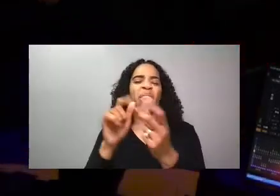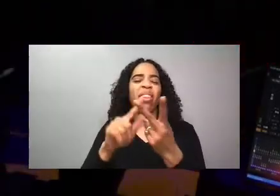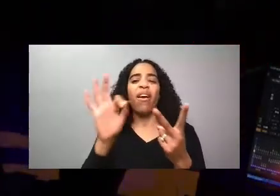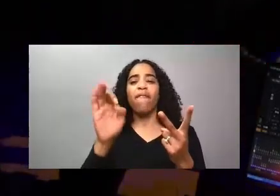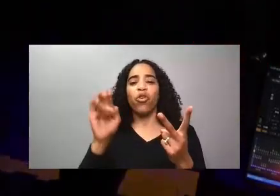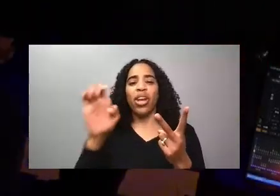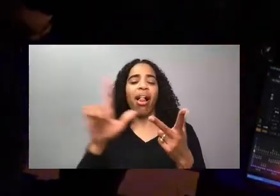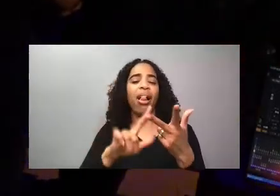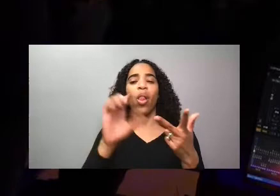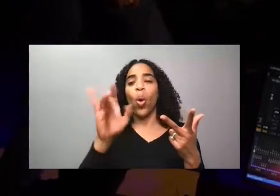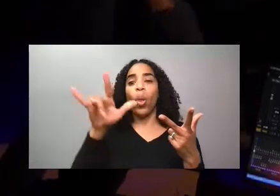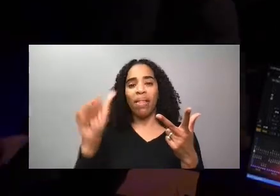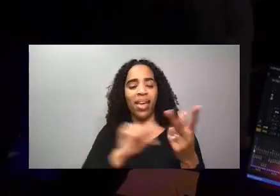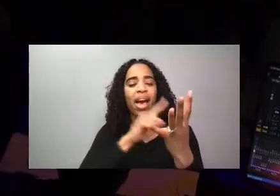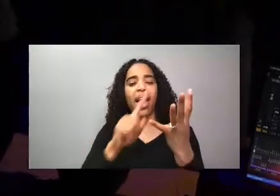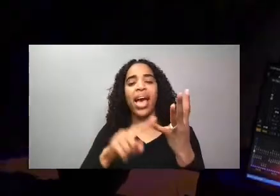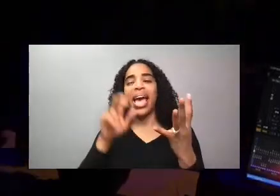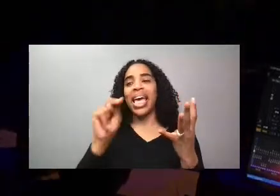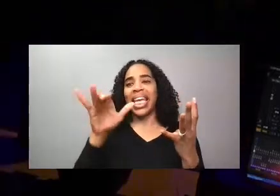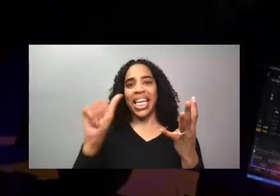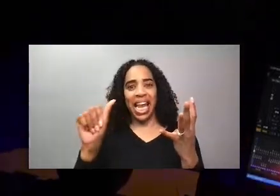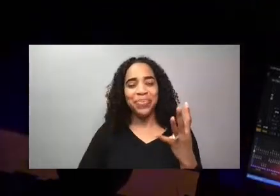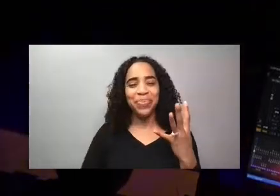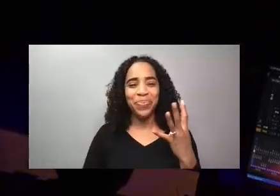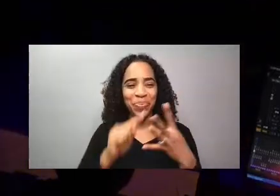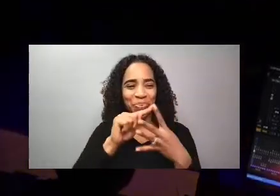Elise Hardy, and Nina White.